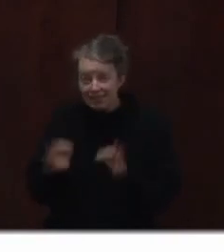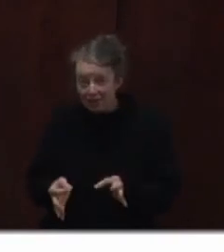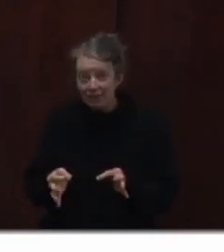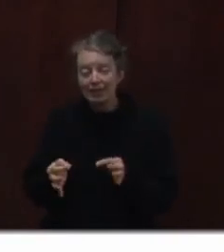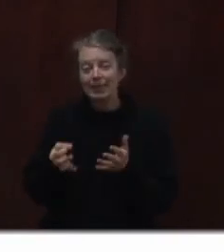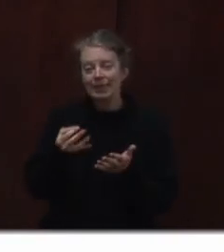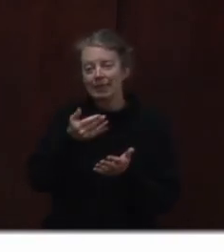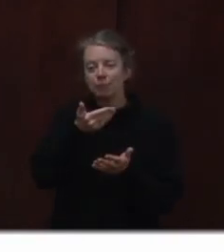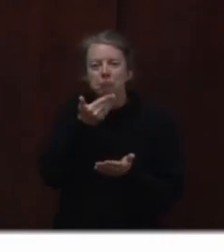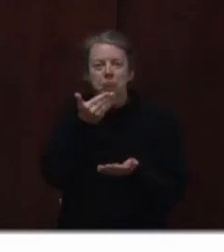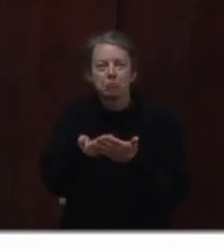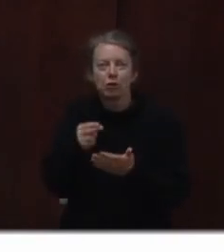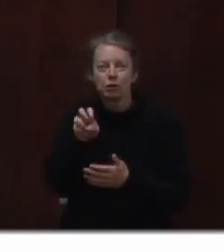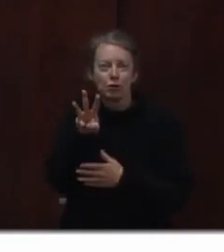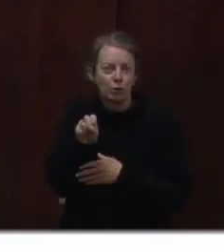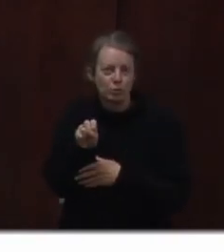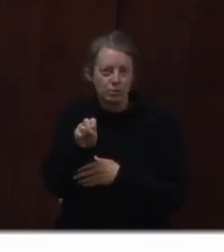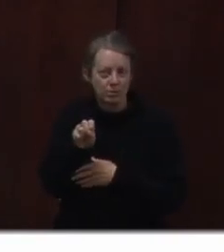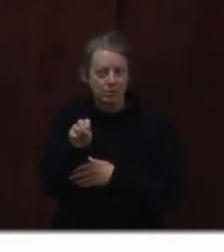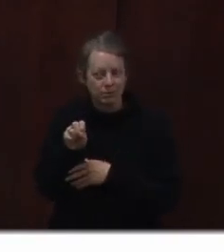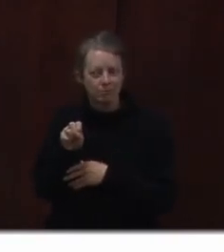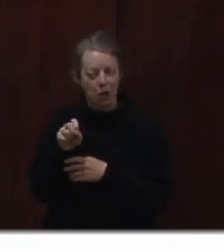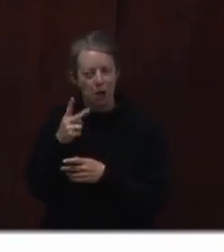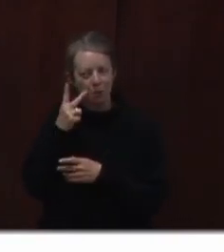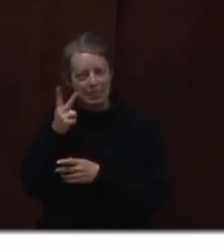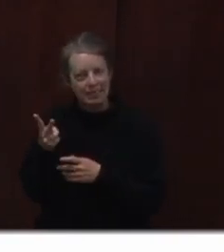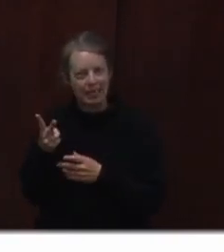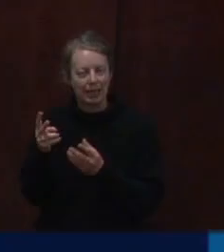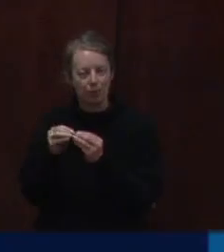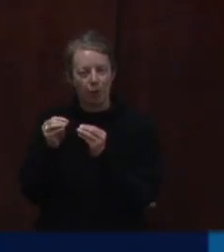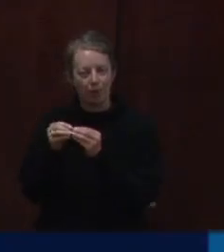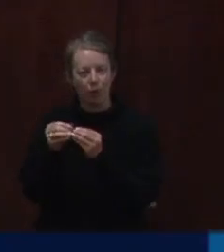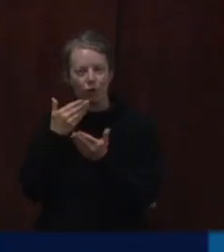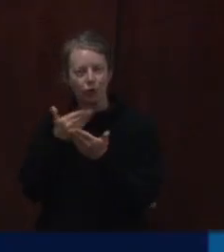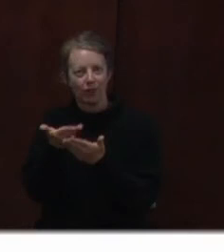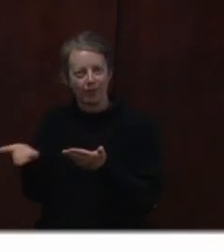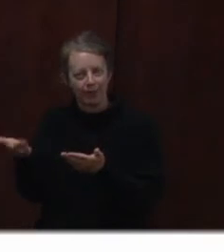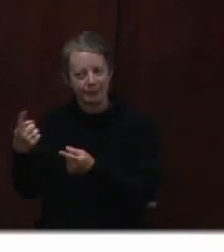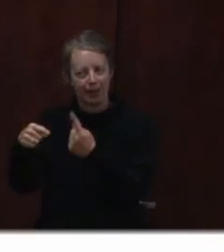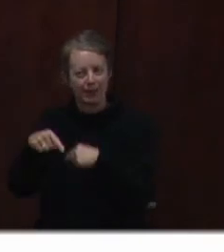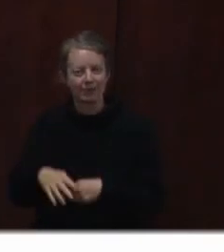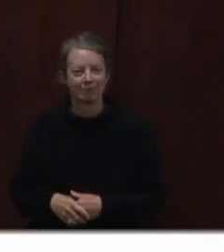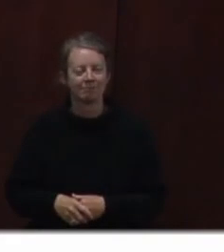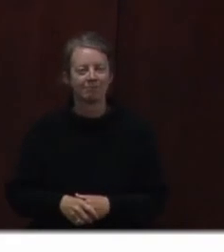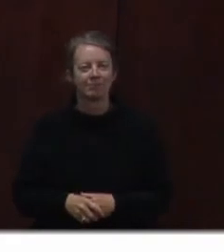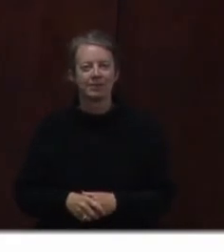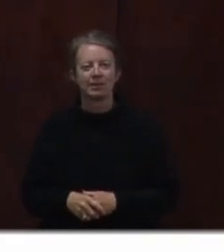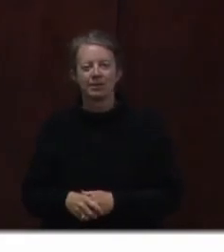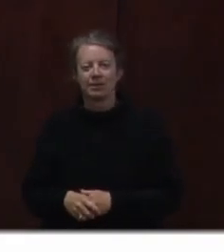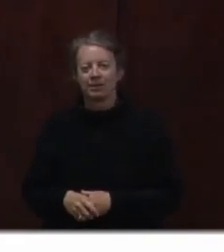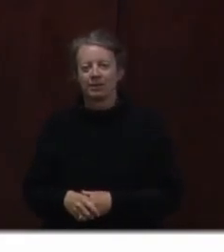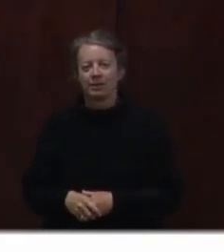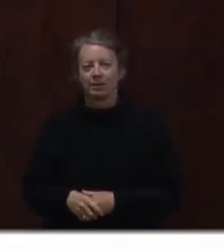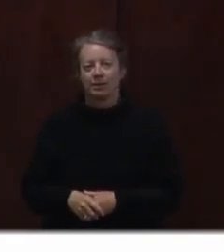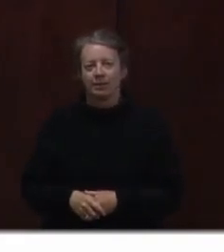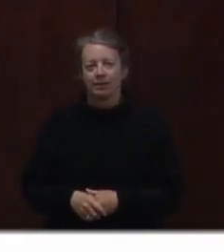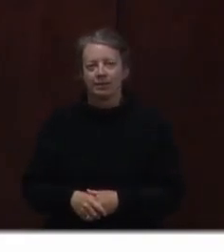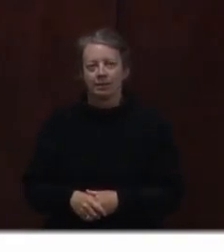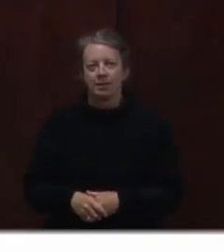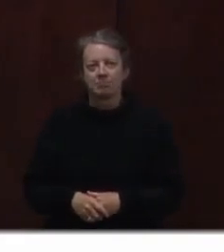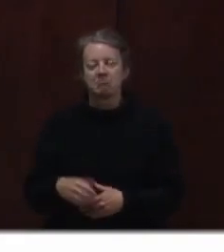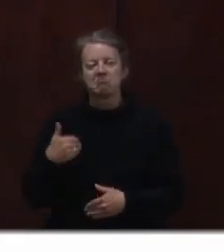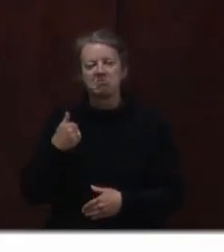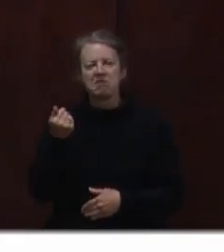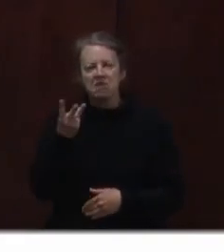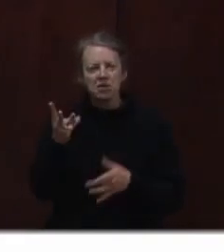little bit brighter at the end of the tunnel. I want to just have a few